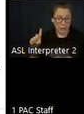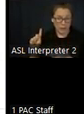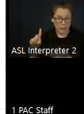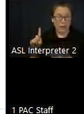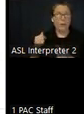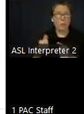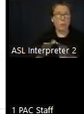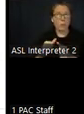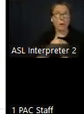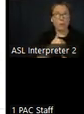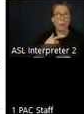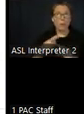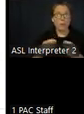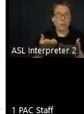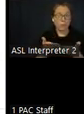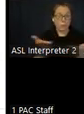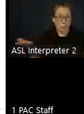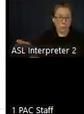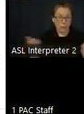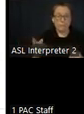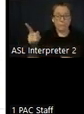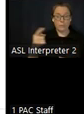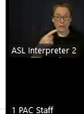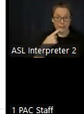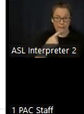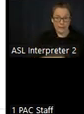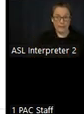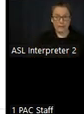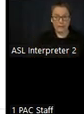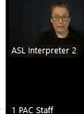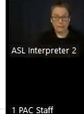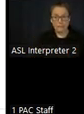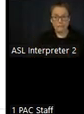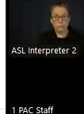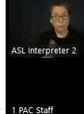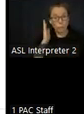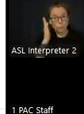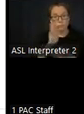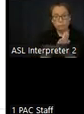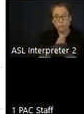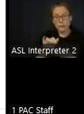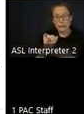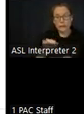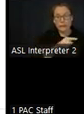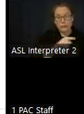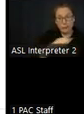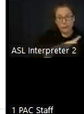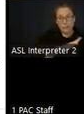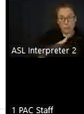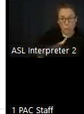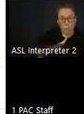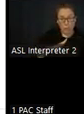of the public, brought up that it would be lovely if members of this board